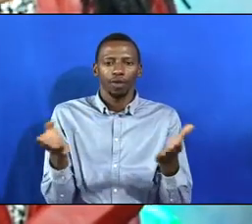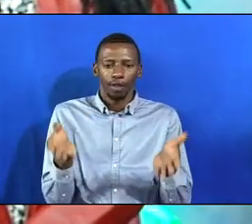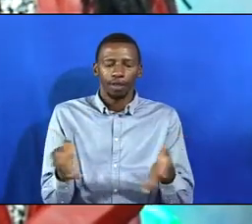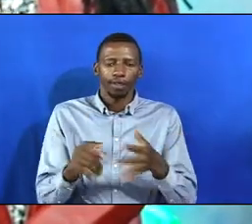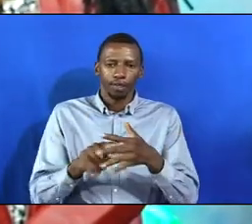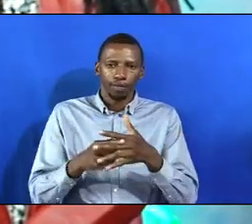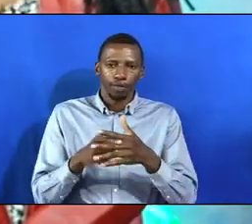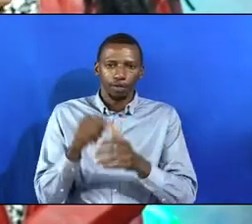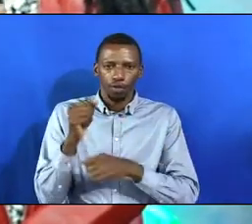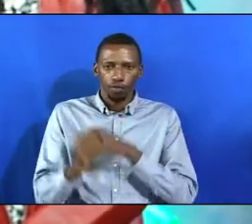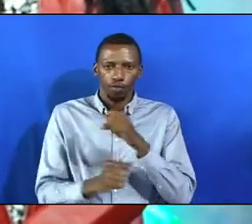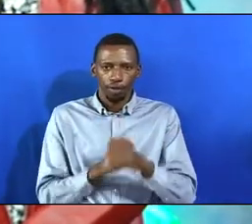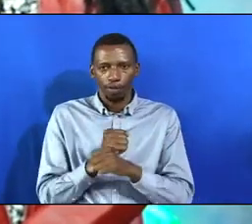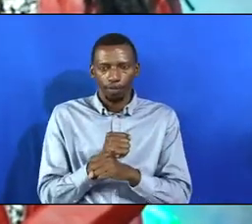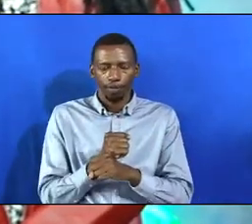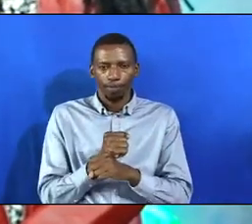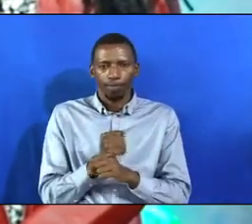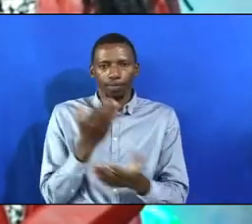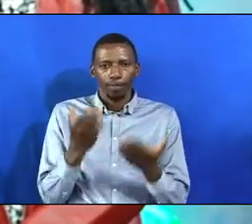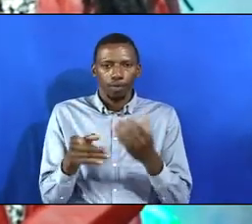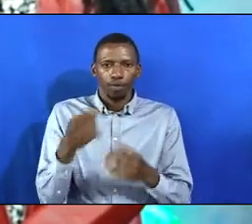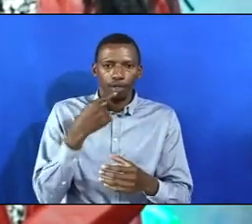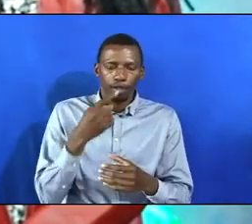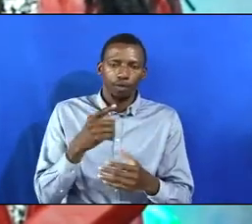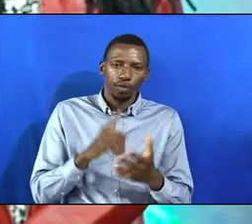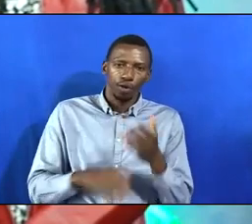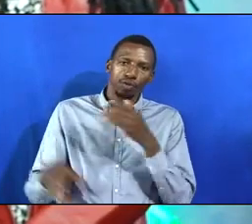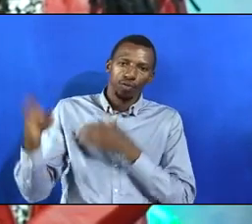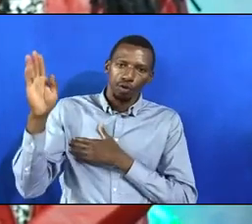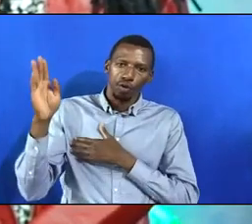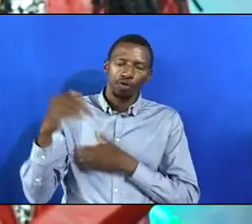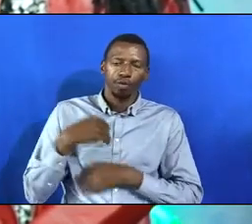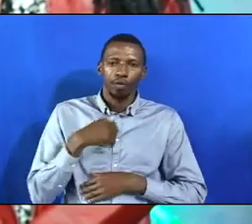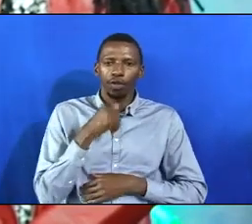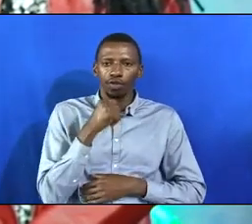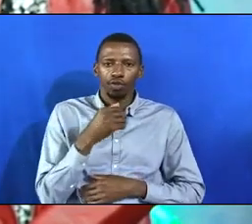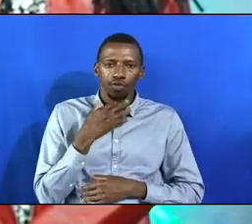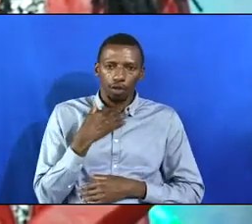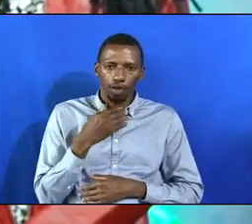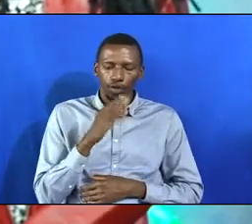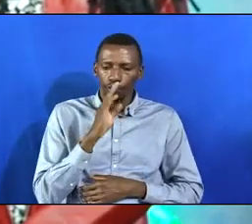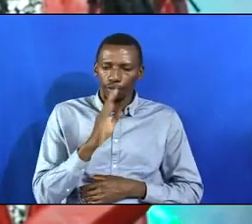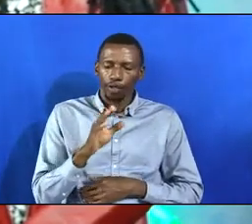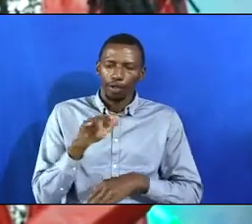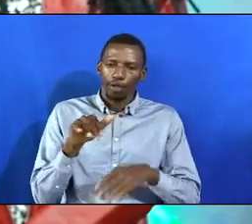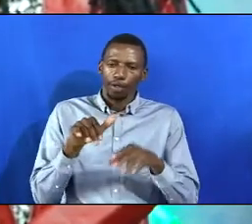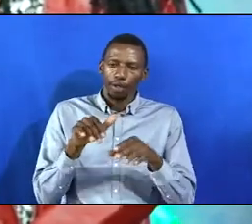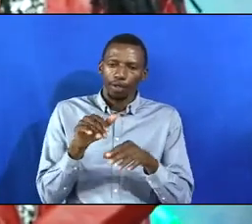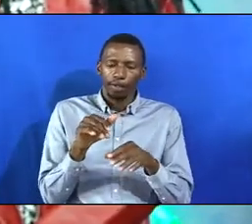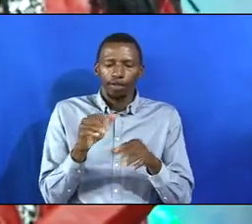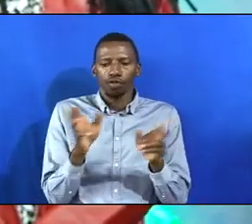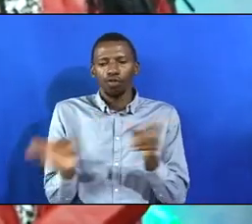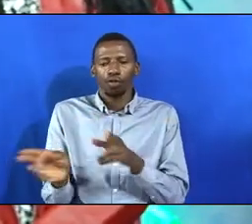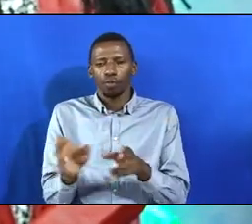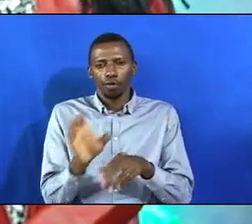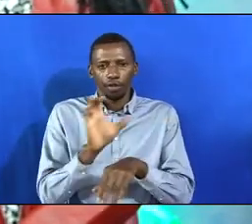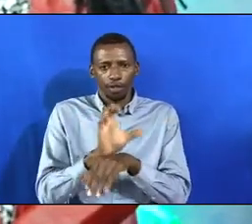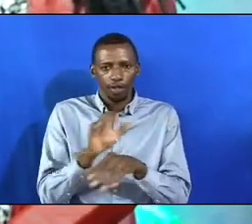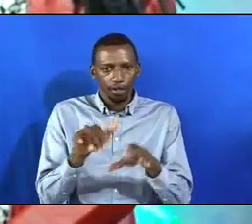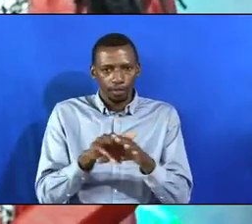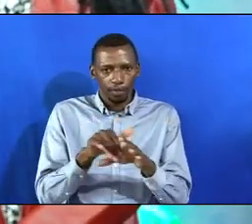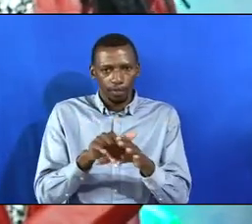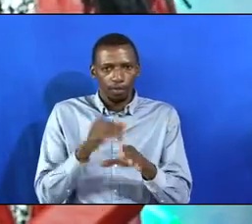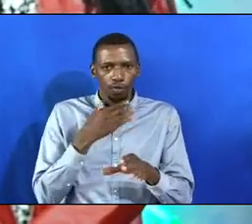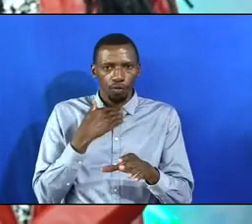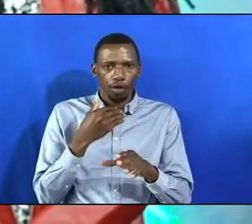want to be a church member. I want to fully enjoy the joy and the peace that comes from